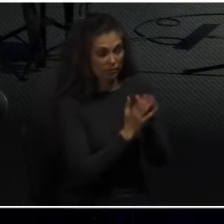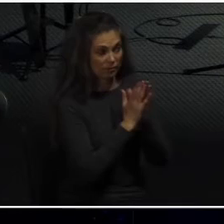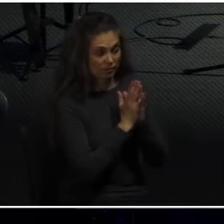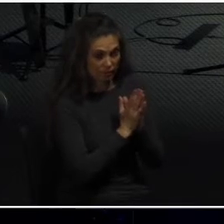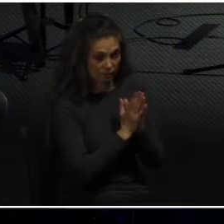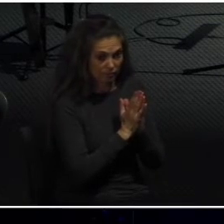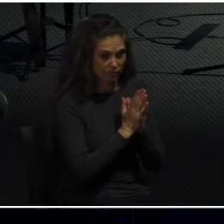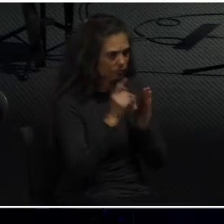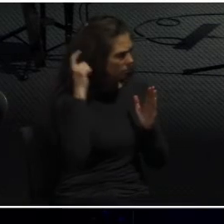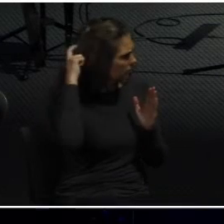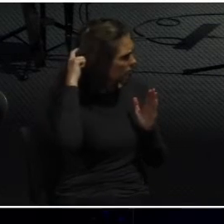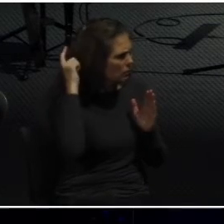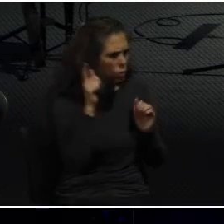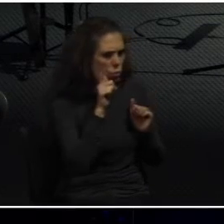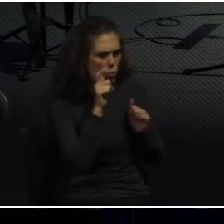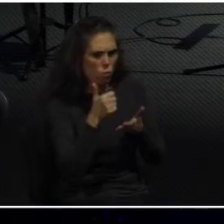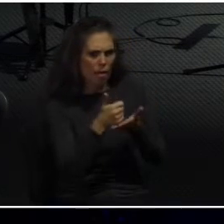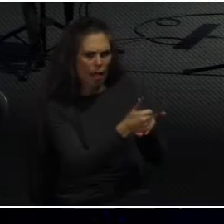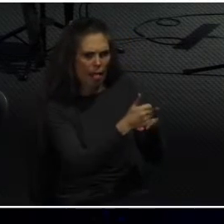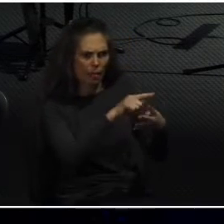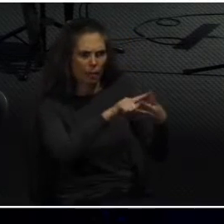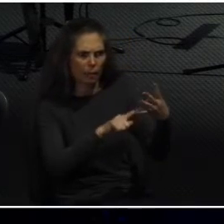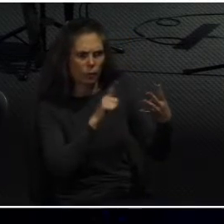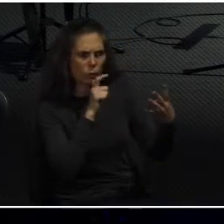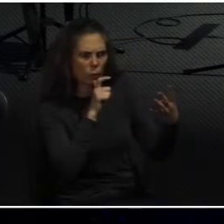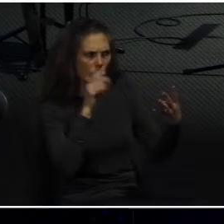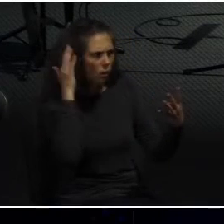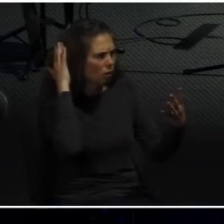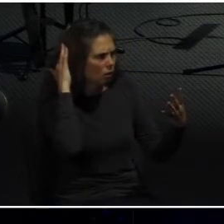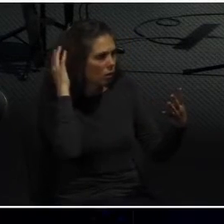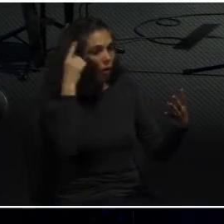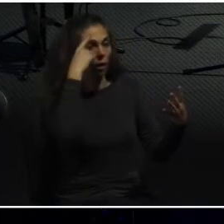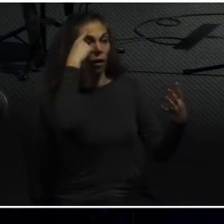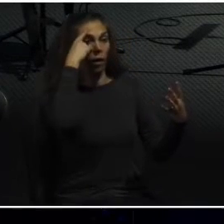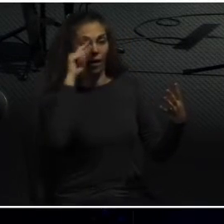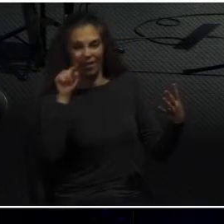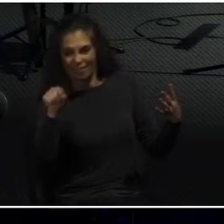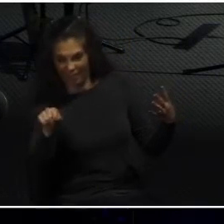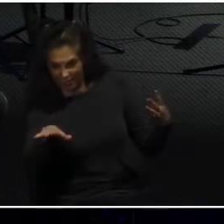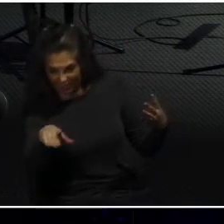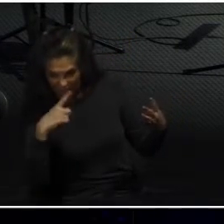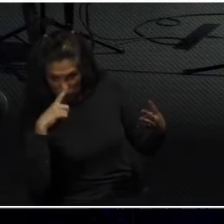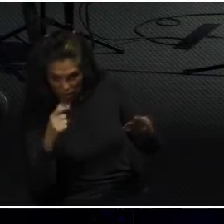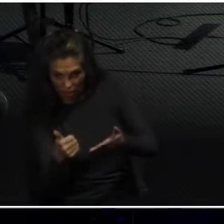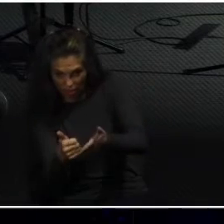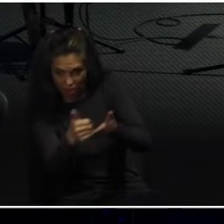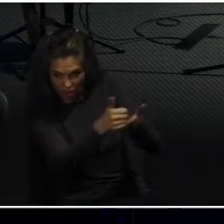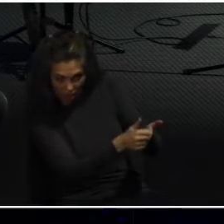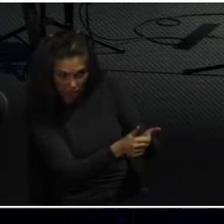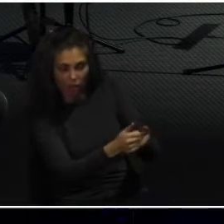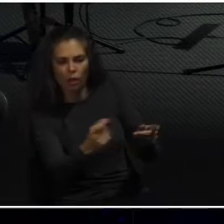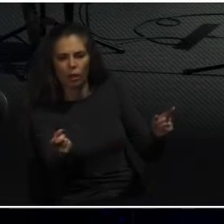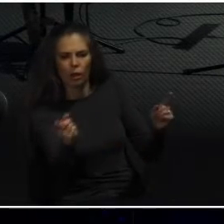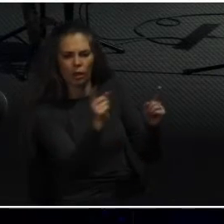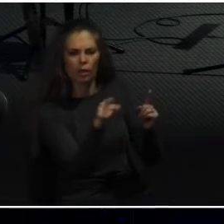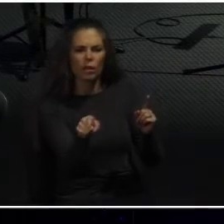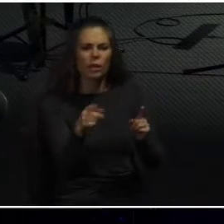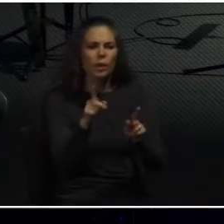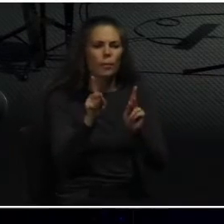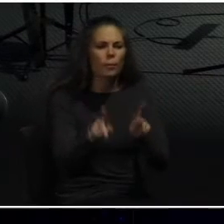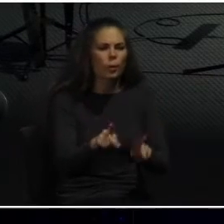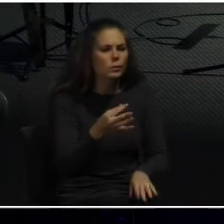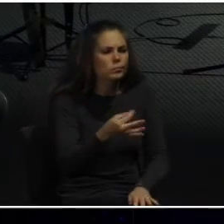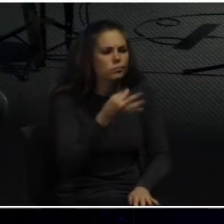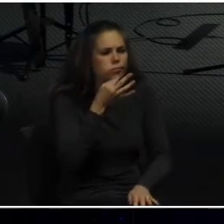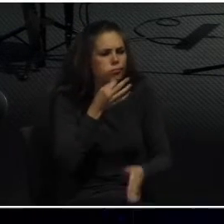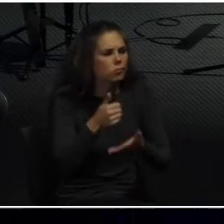a colleague of mine, that had more experience and knowledge about how to help people leaving a correctional facility or